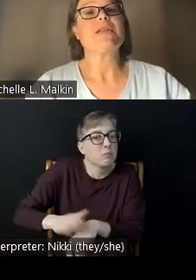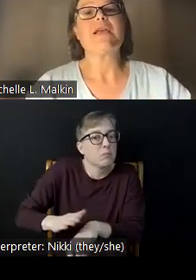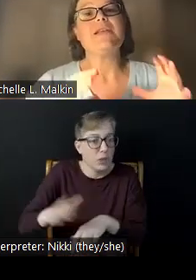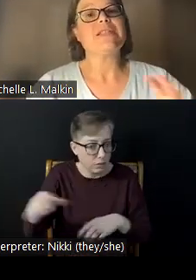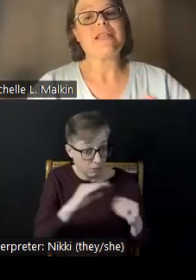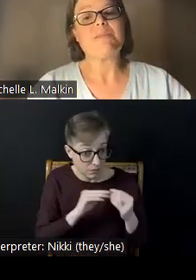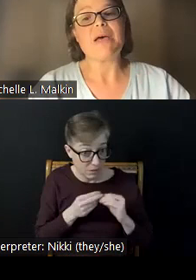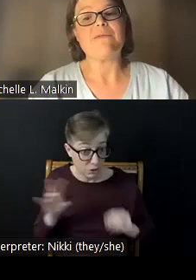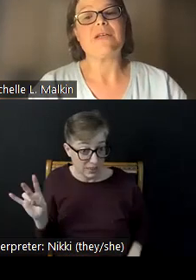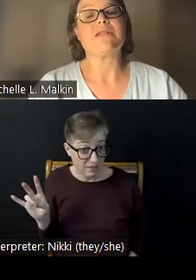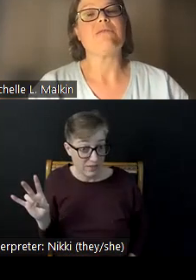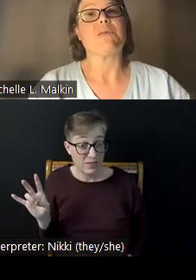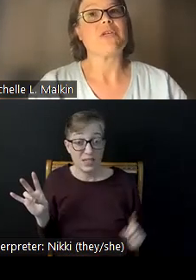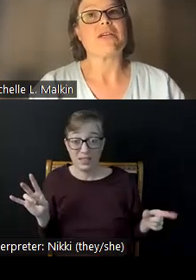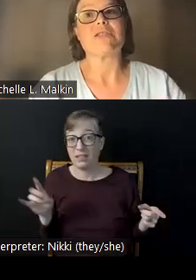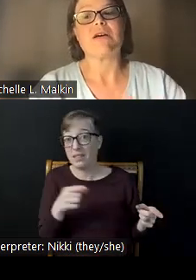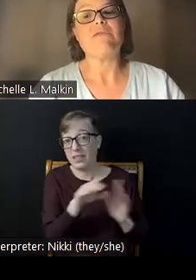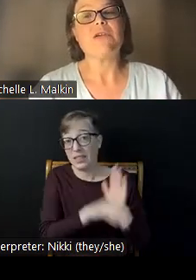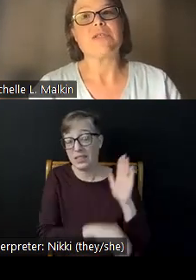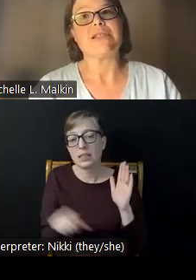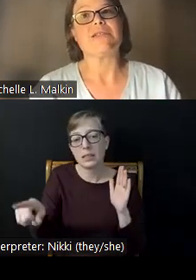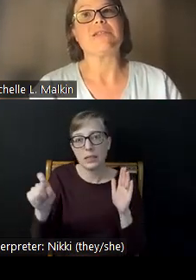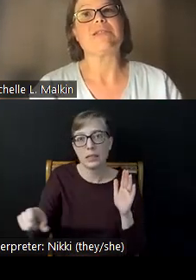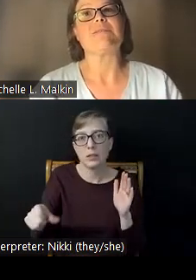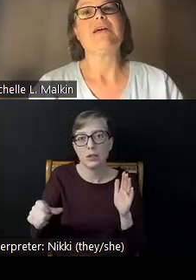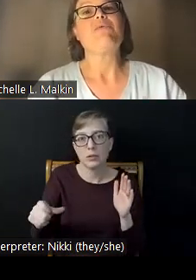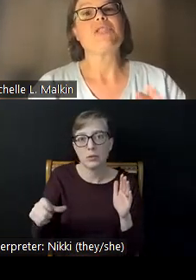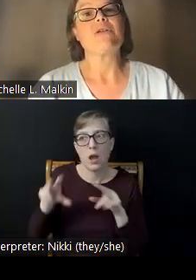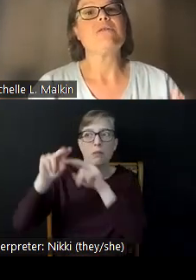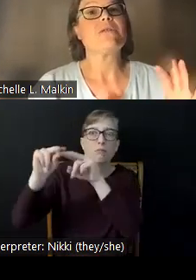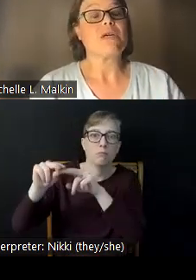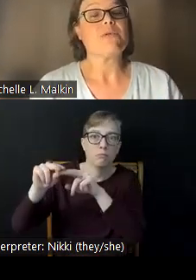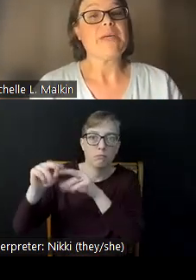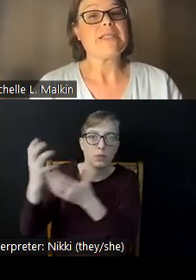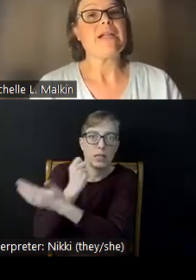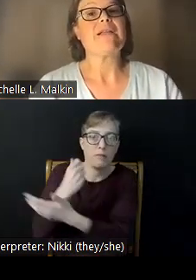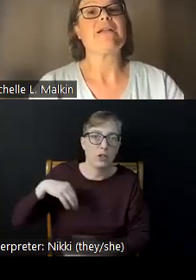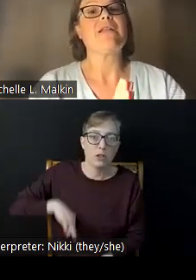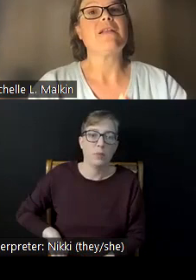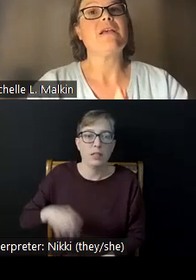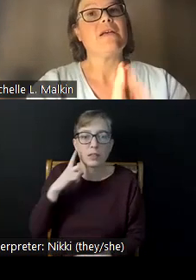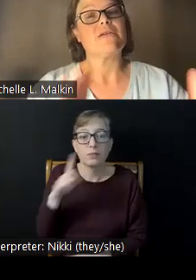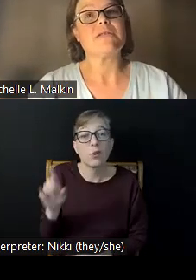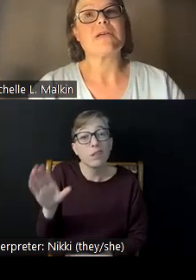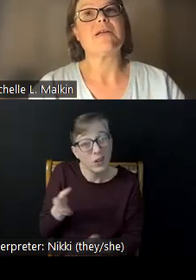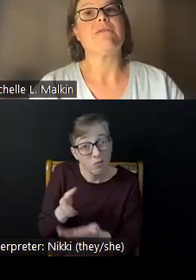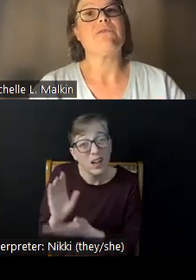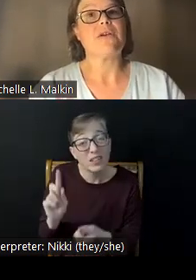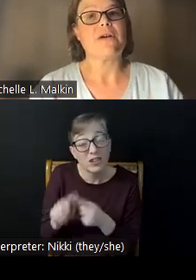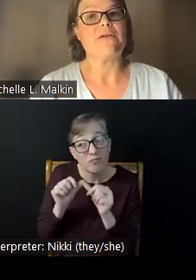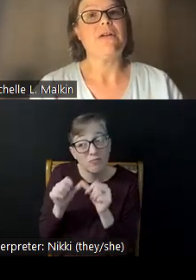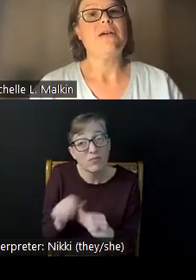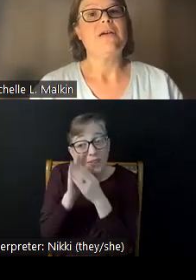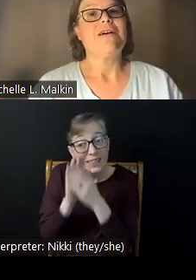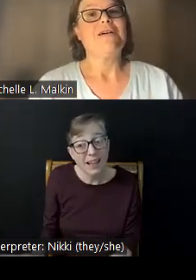list, but they need to take the benefits of the protections of the US legal system, which includes the right to remain silent. Let the others kind of